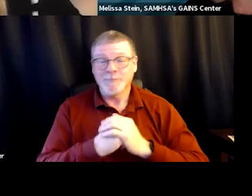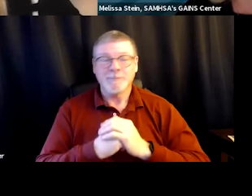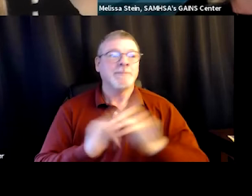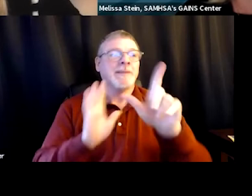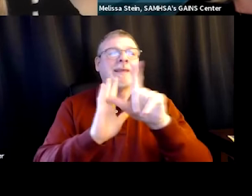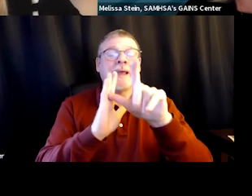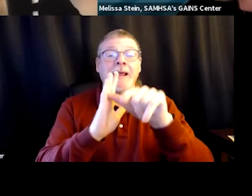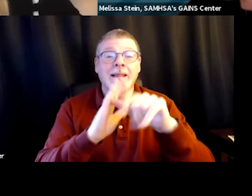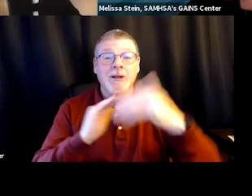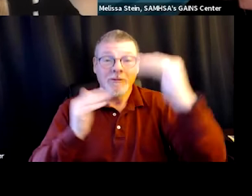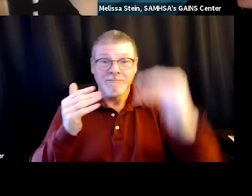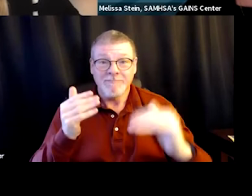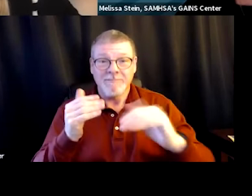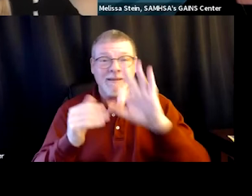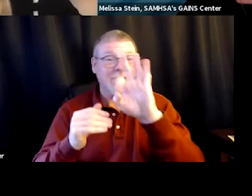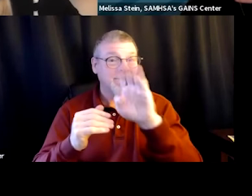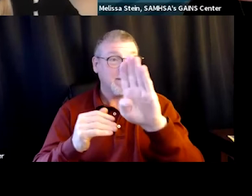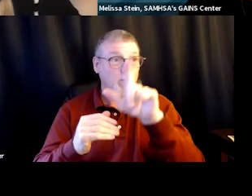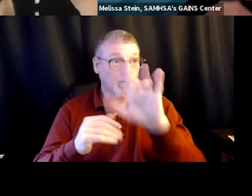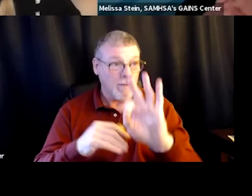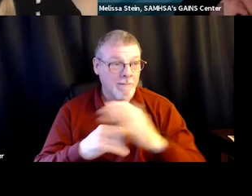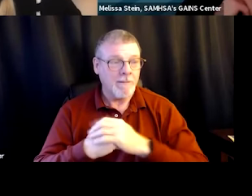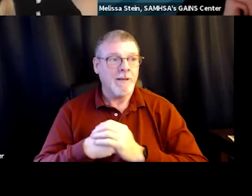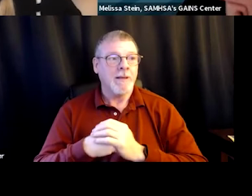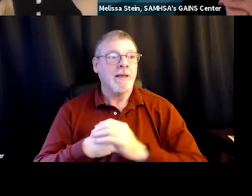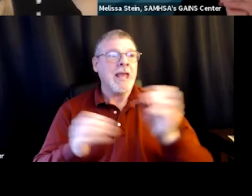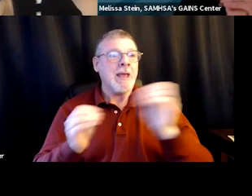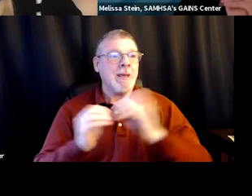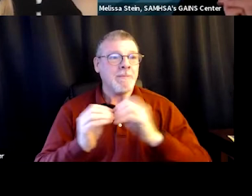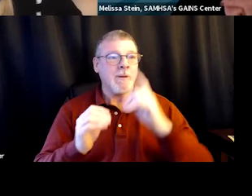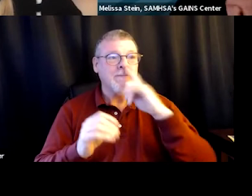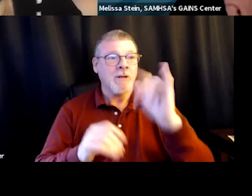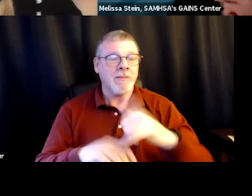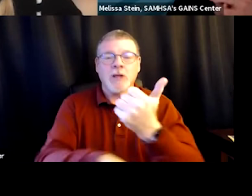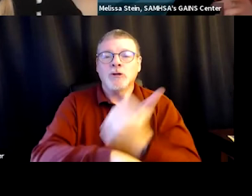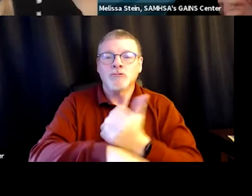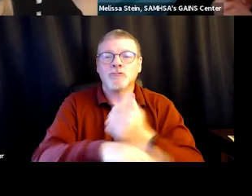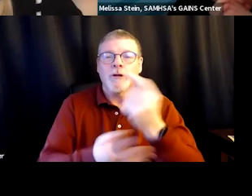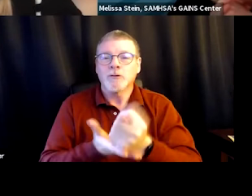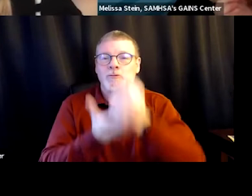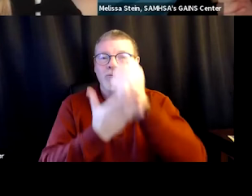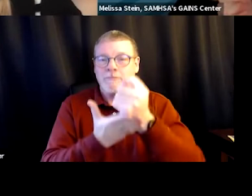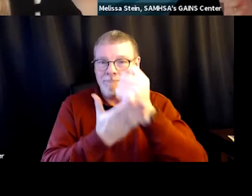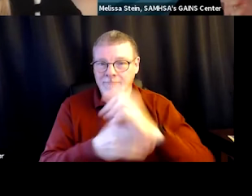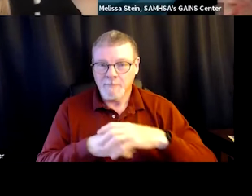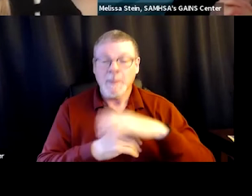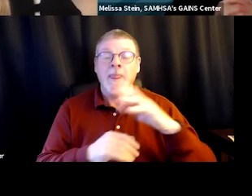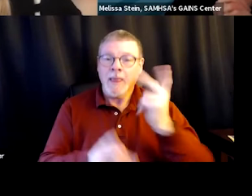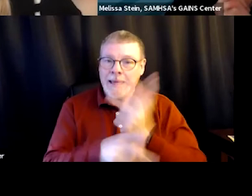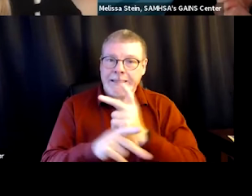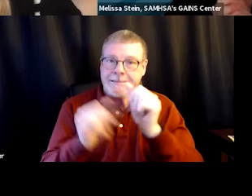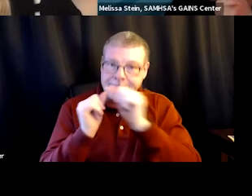on in the month, we have a webinar more for our drug courts, our drug treatment courts that are looking to sustain